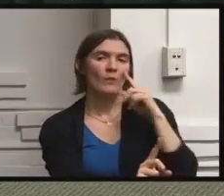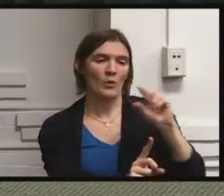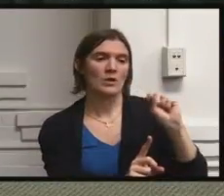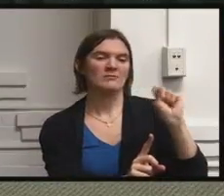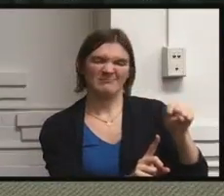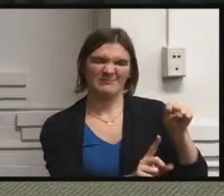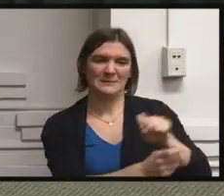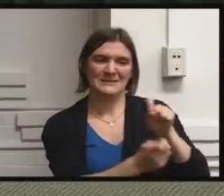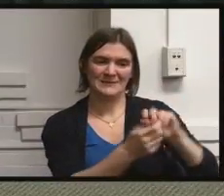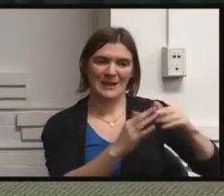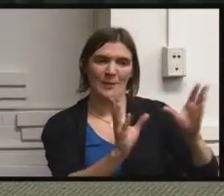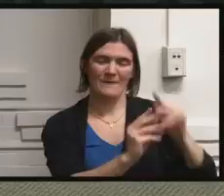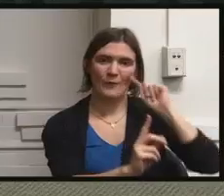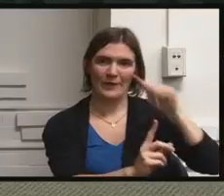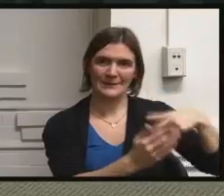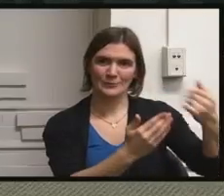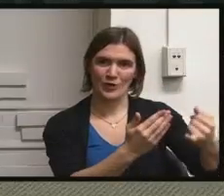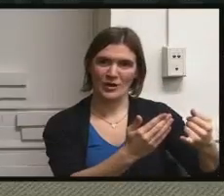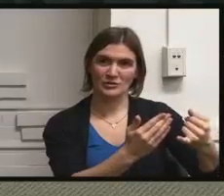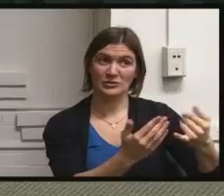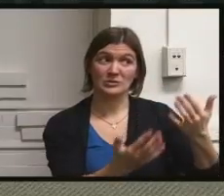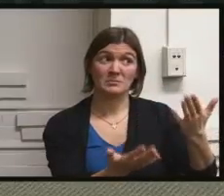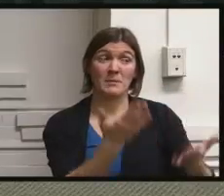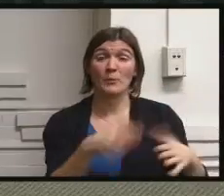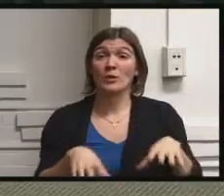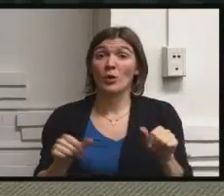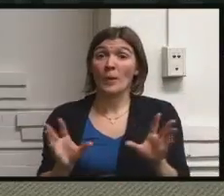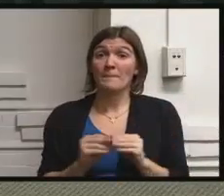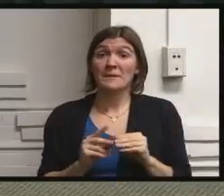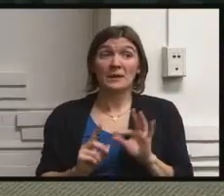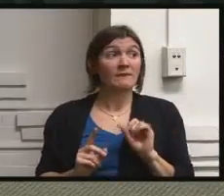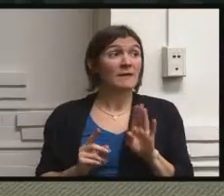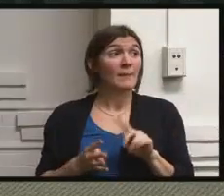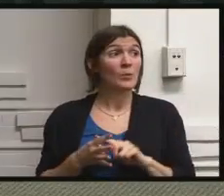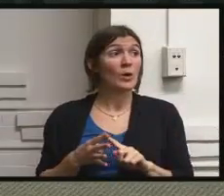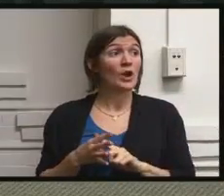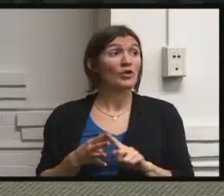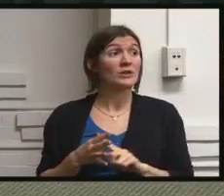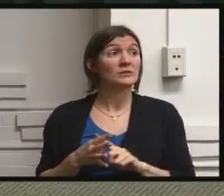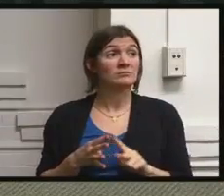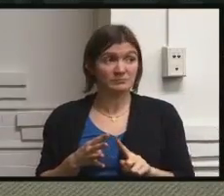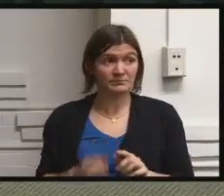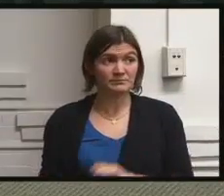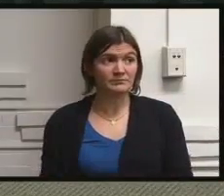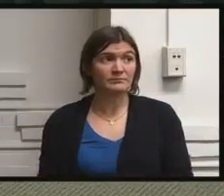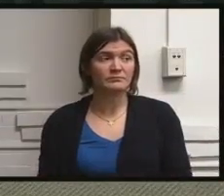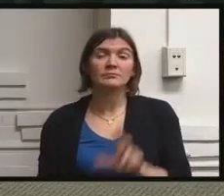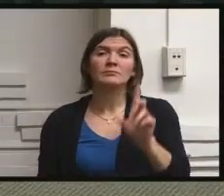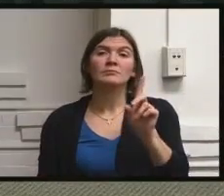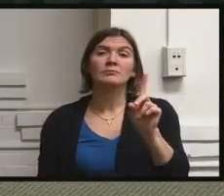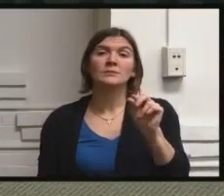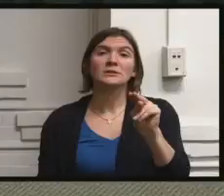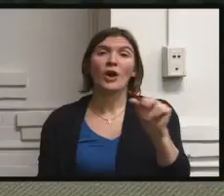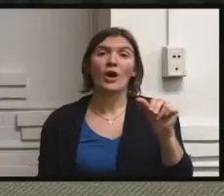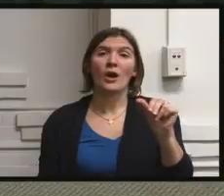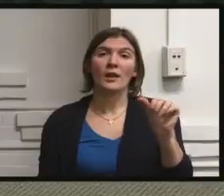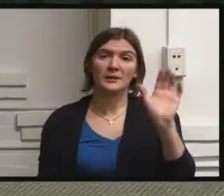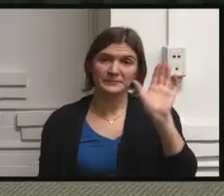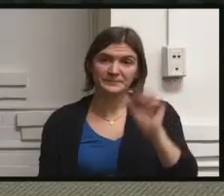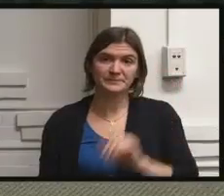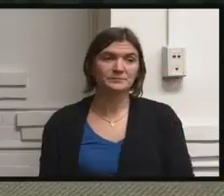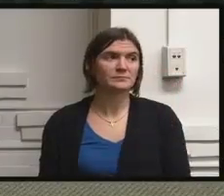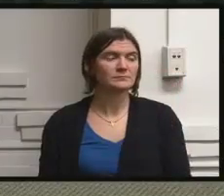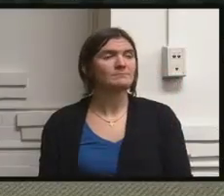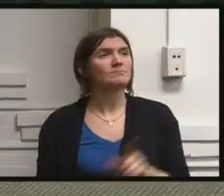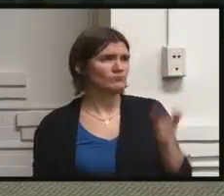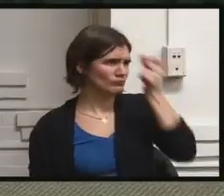it up, right, like in the first week of February. So that's where I'm at now. Donna? I